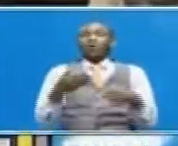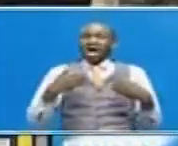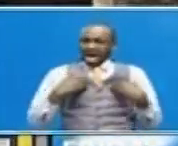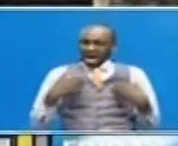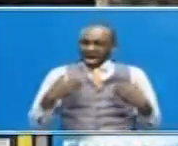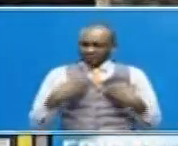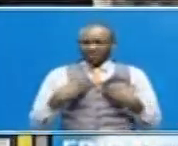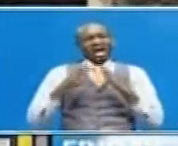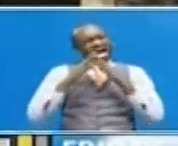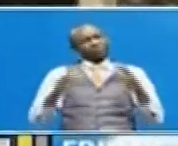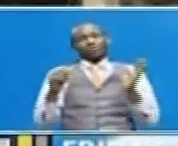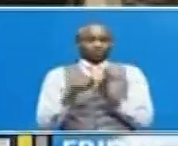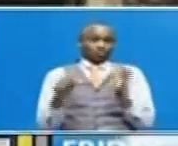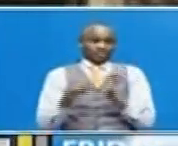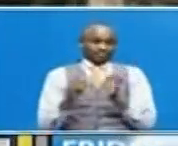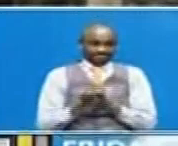faces an acute housing shortage.